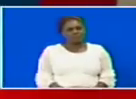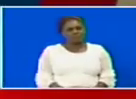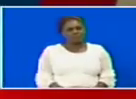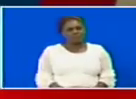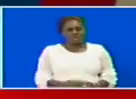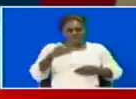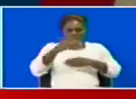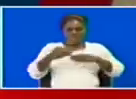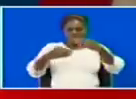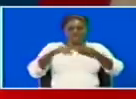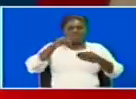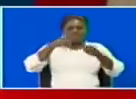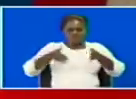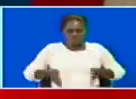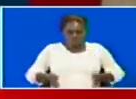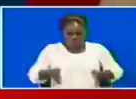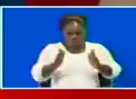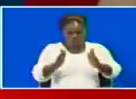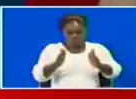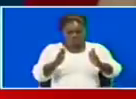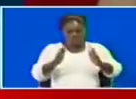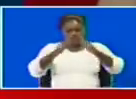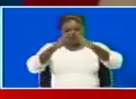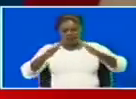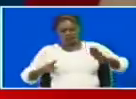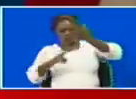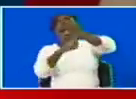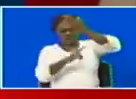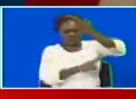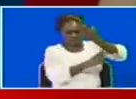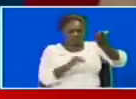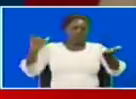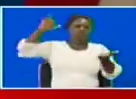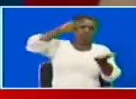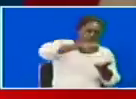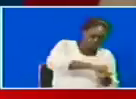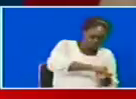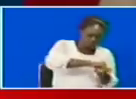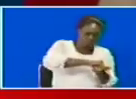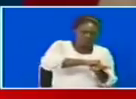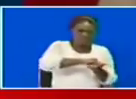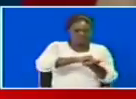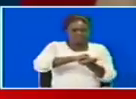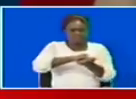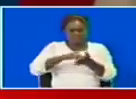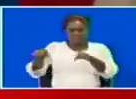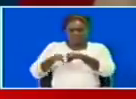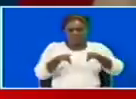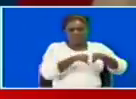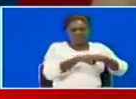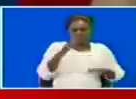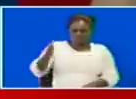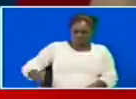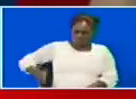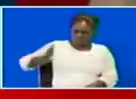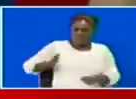we will build New Roads and highways and bridges and airports and tunnels and Railways all